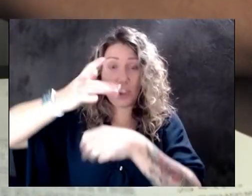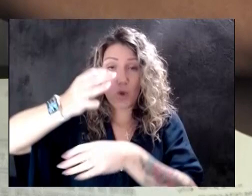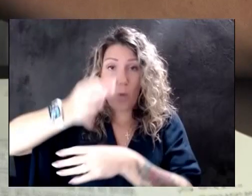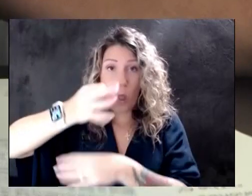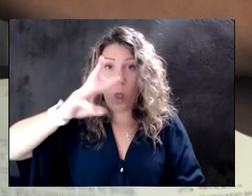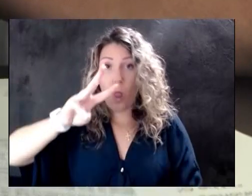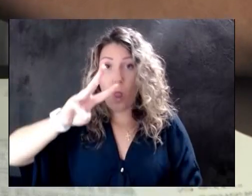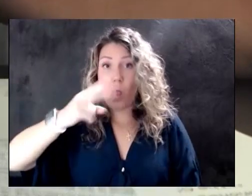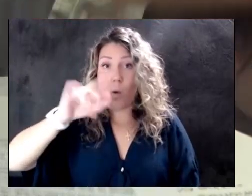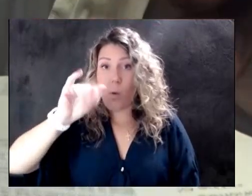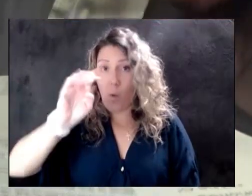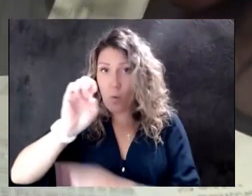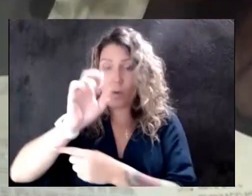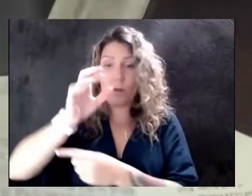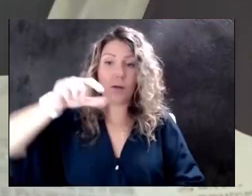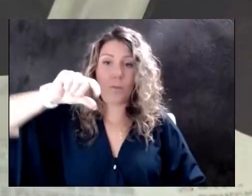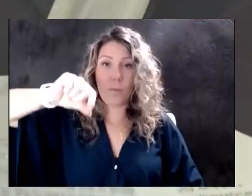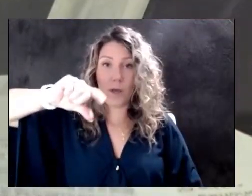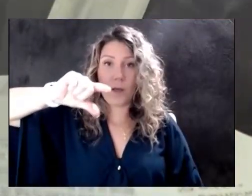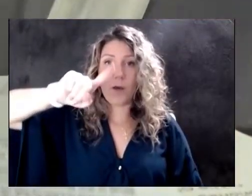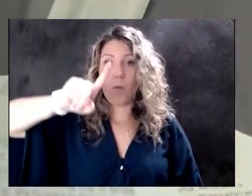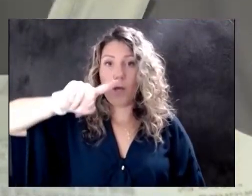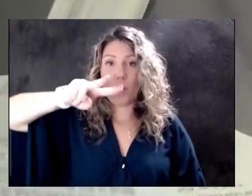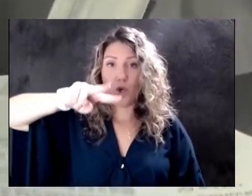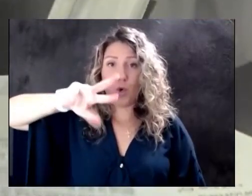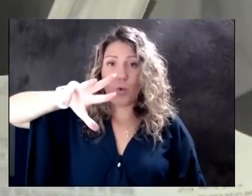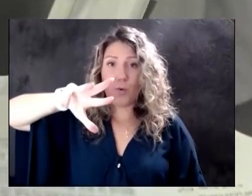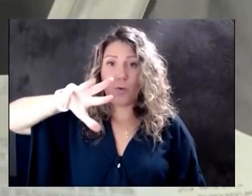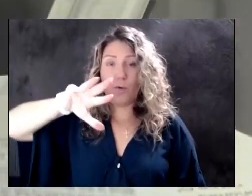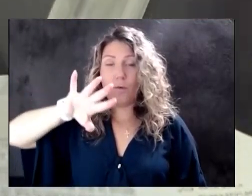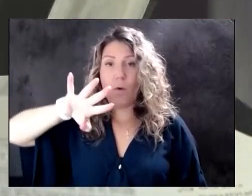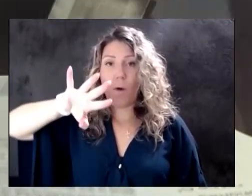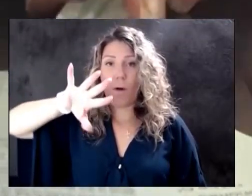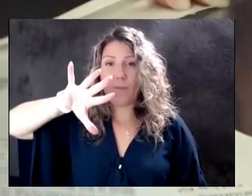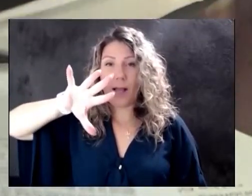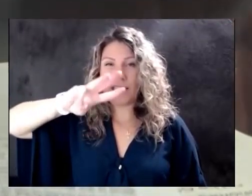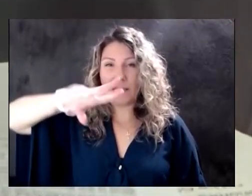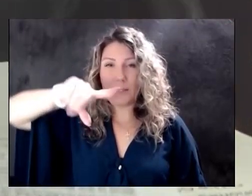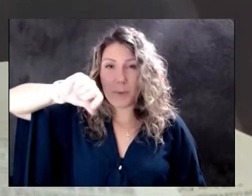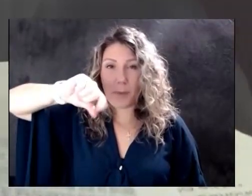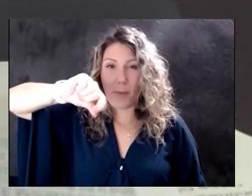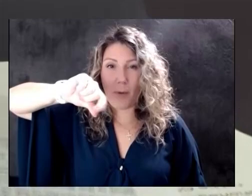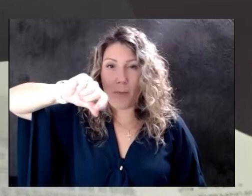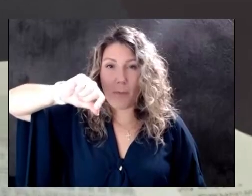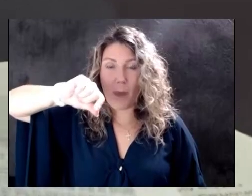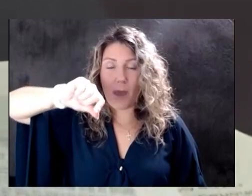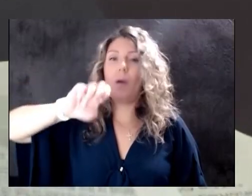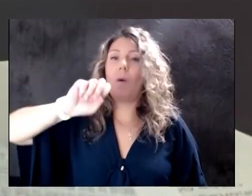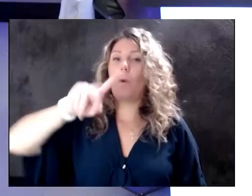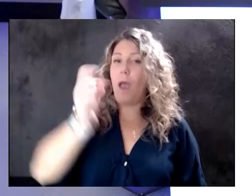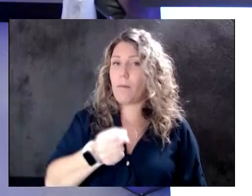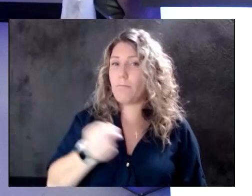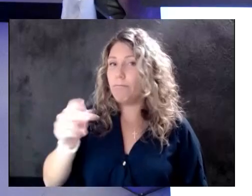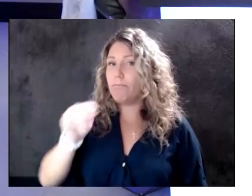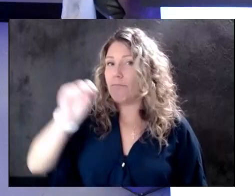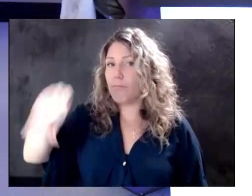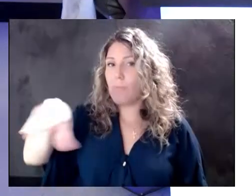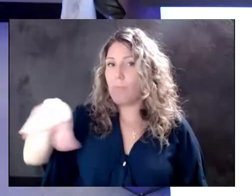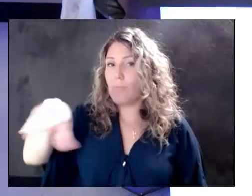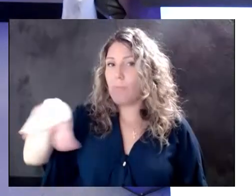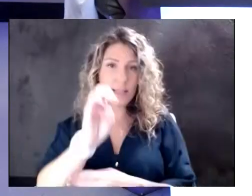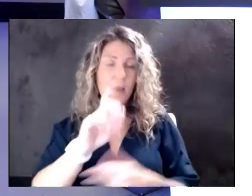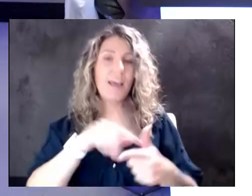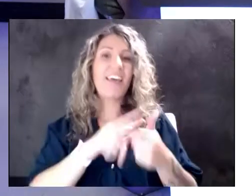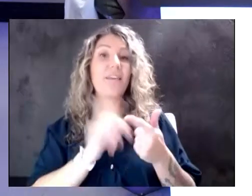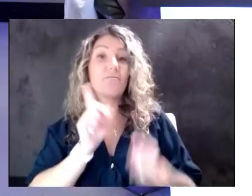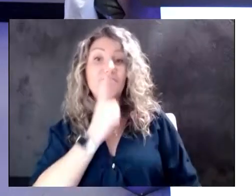4, 5, 6. All right, I think. 6 drops. Okay. Put this on the side. Okay. So then we're gonna swab our nose.